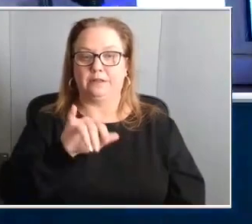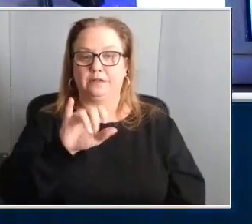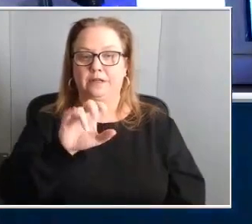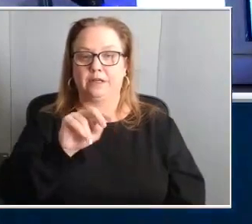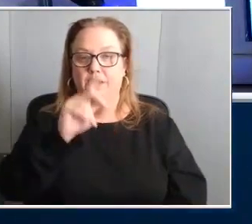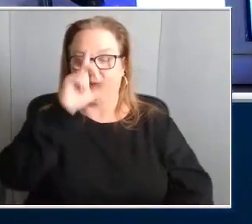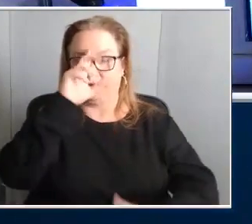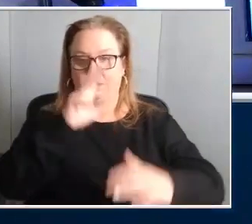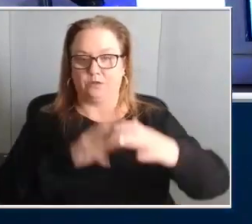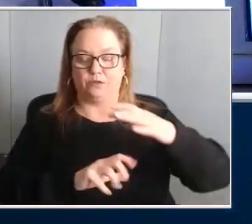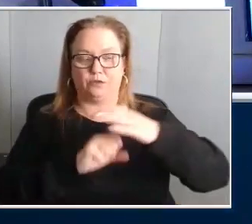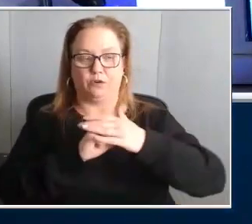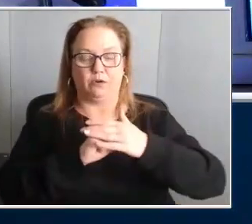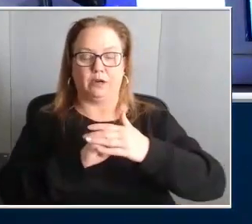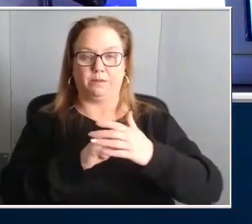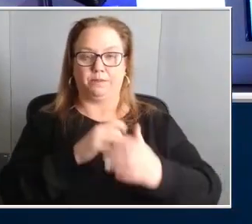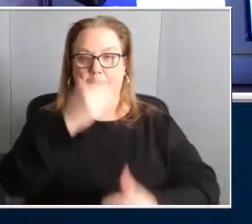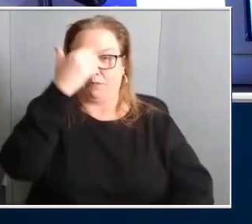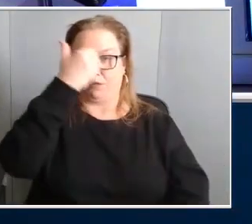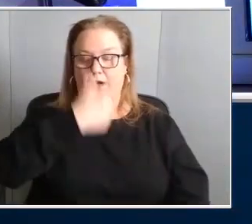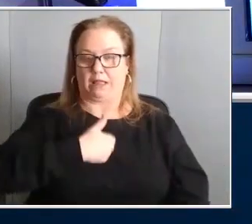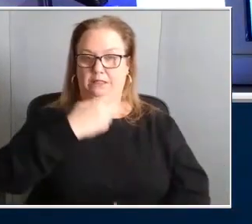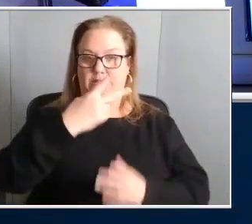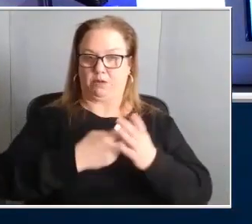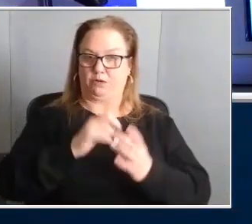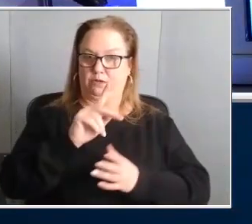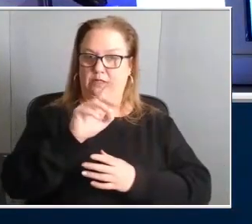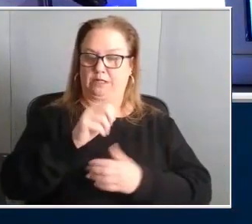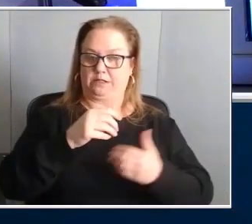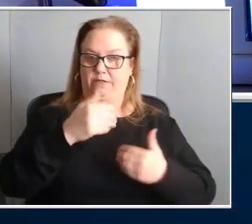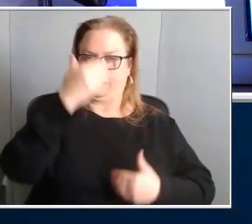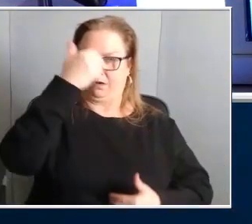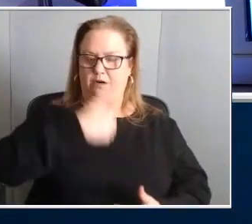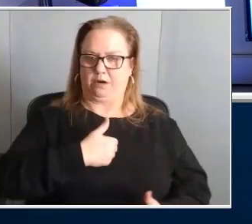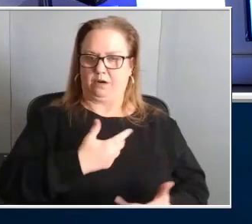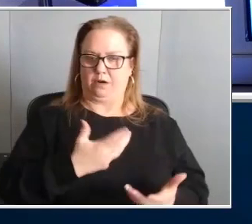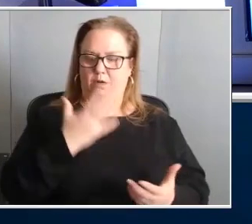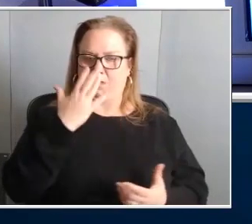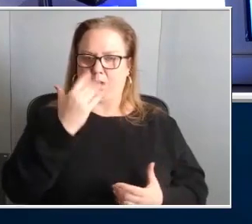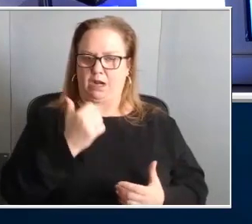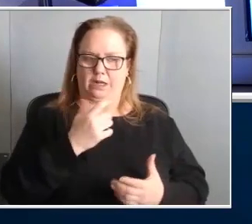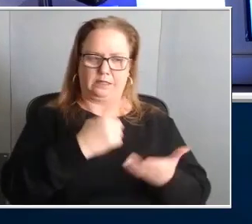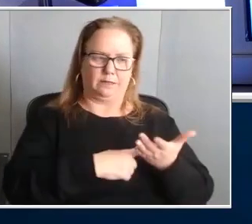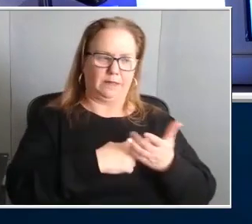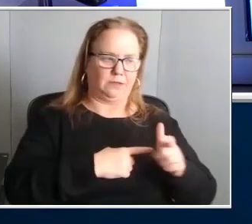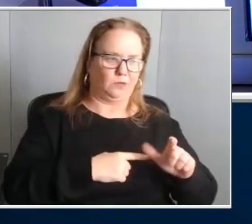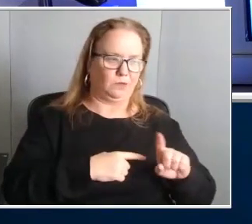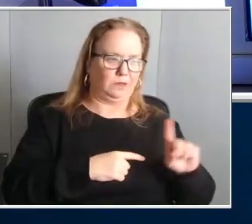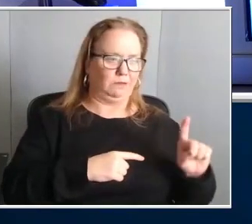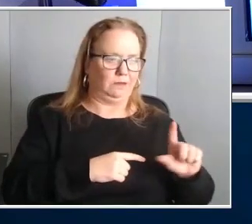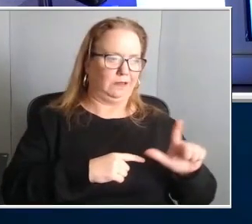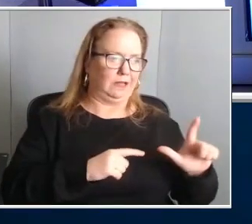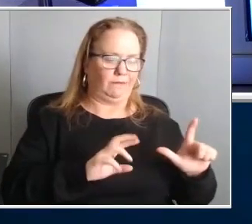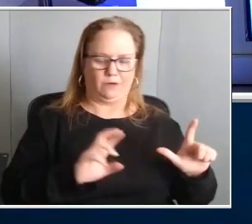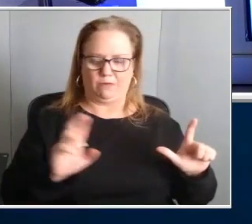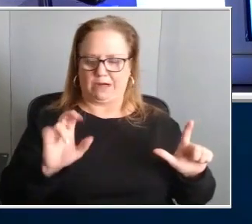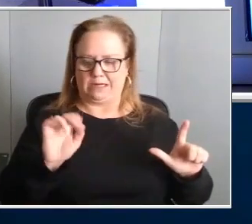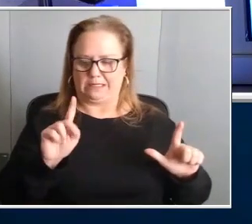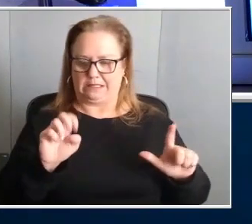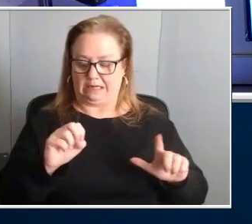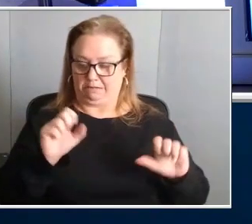bring paralysis to both sides of our body? Why or why not? Why sometimes just one half, and could it ever be